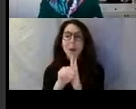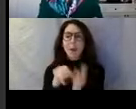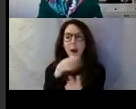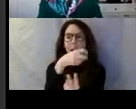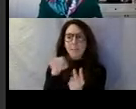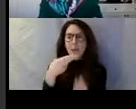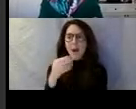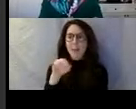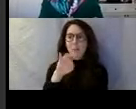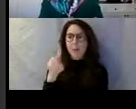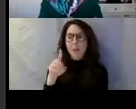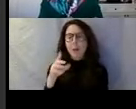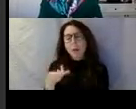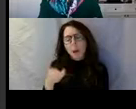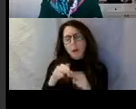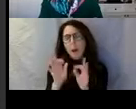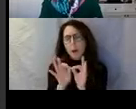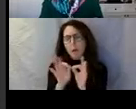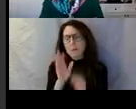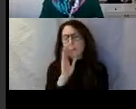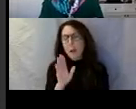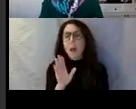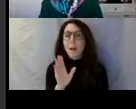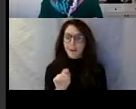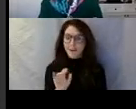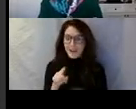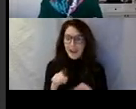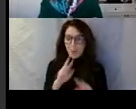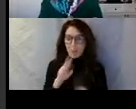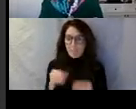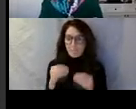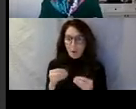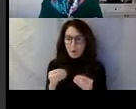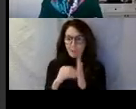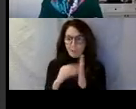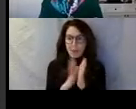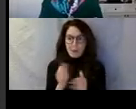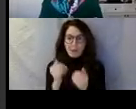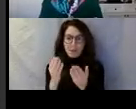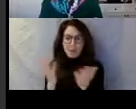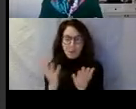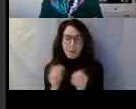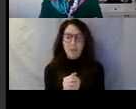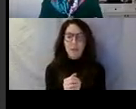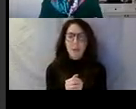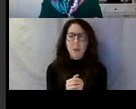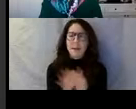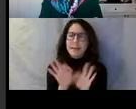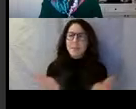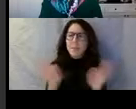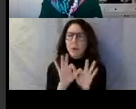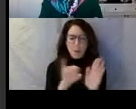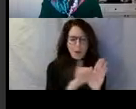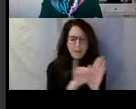going to come with that. And we also suggest in the report that it's important to kind of make to distinguish